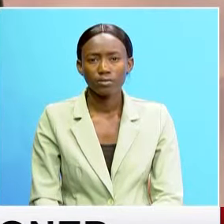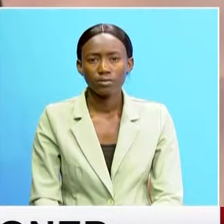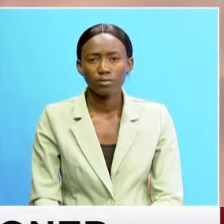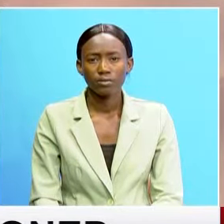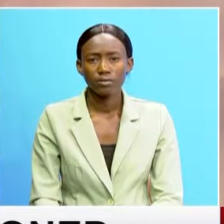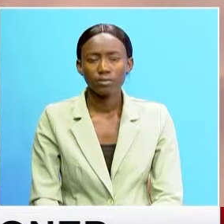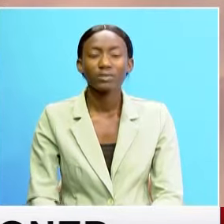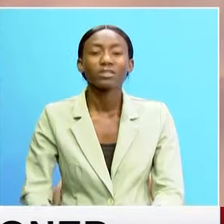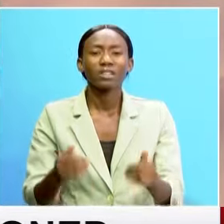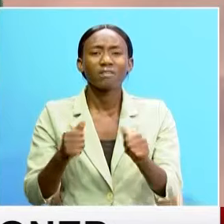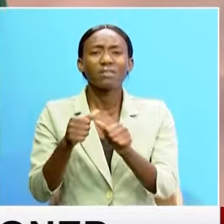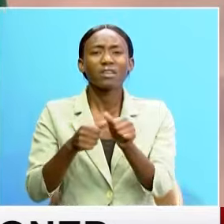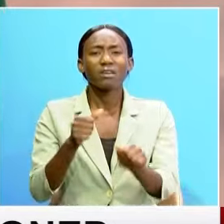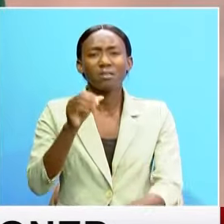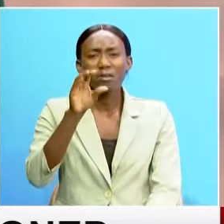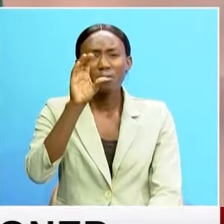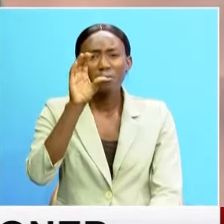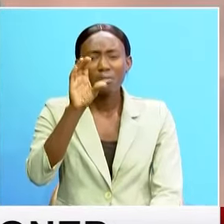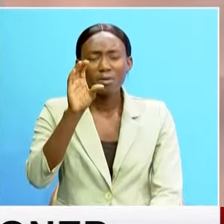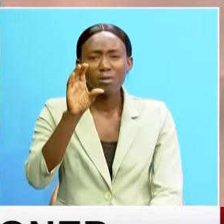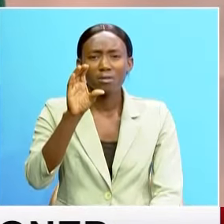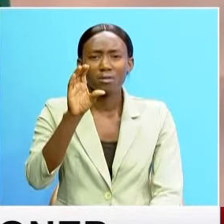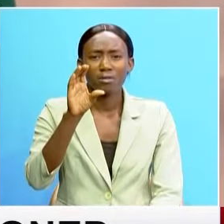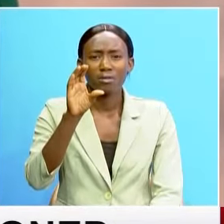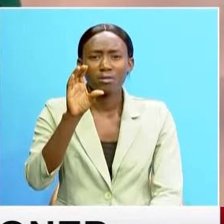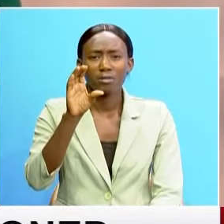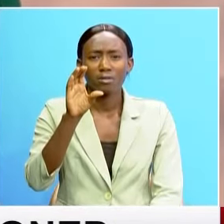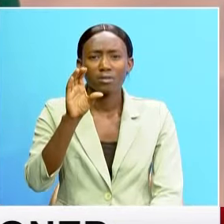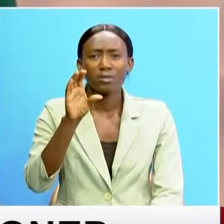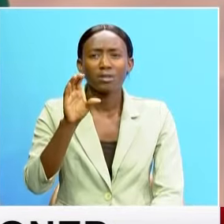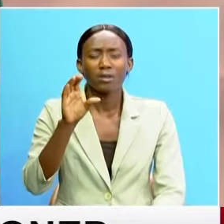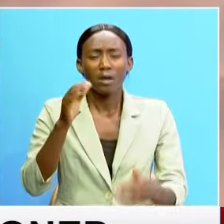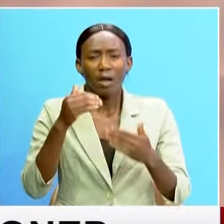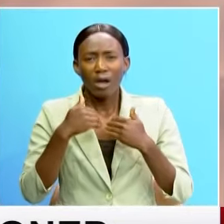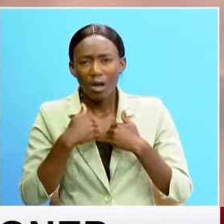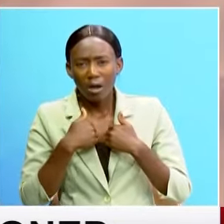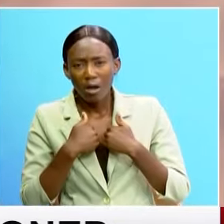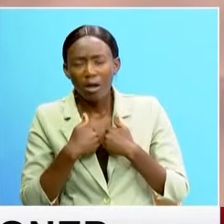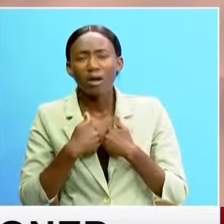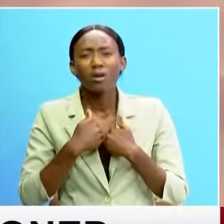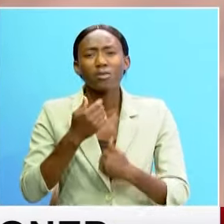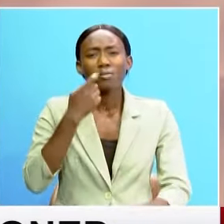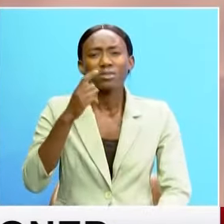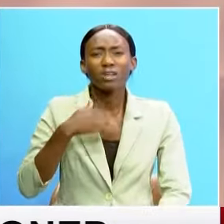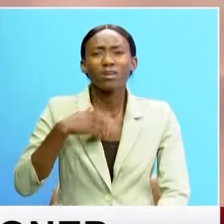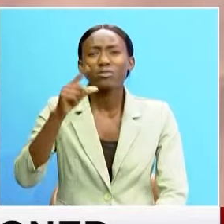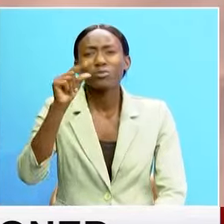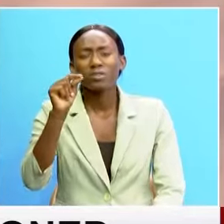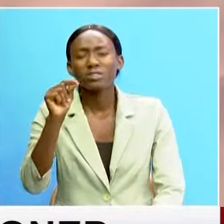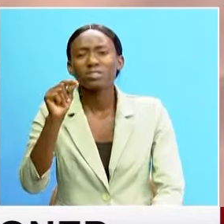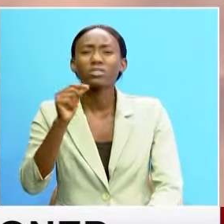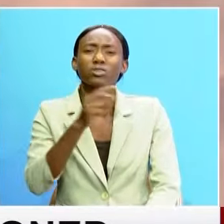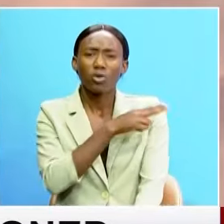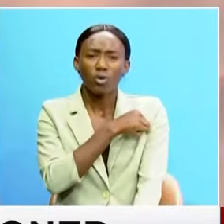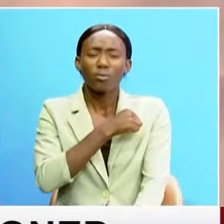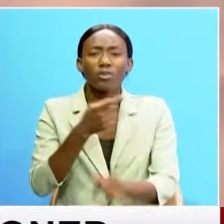Every province is supposed by design to have about 20 hospitals from level